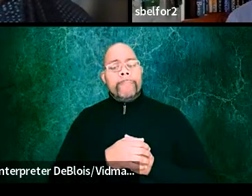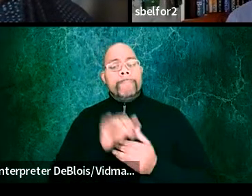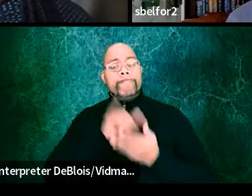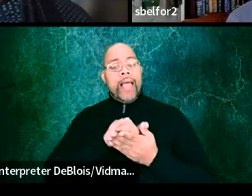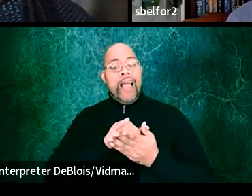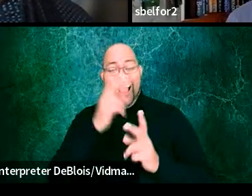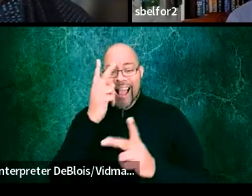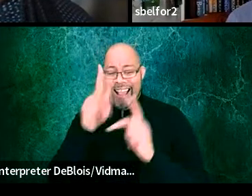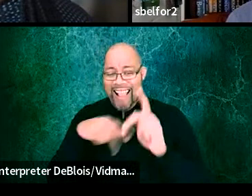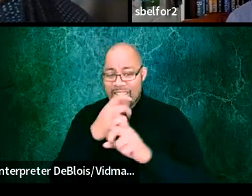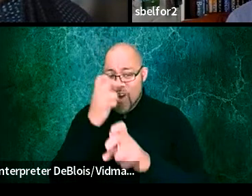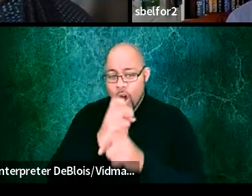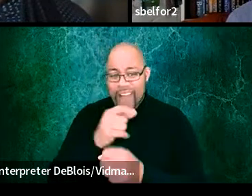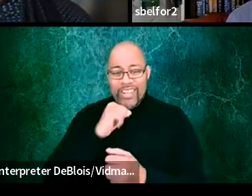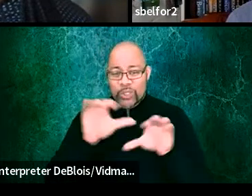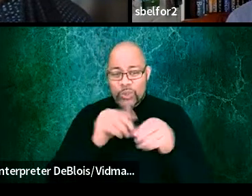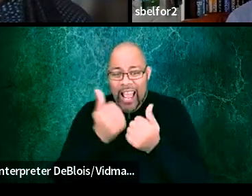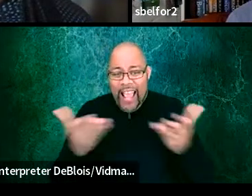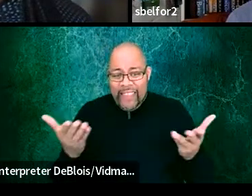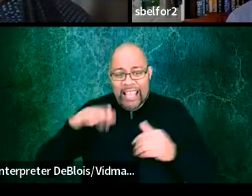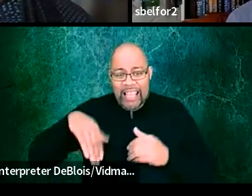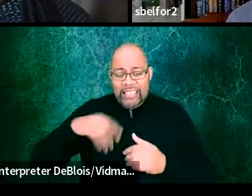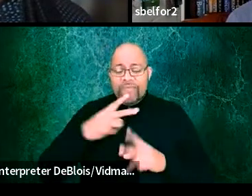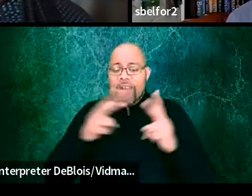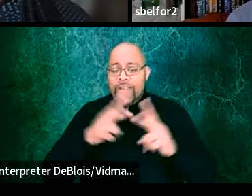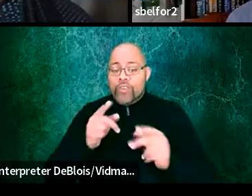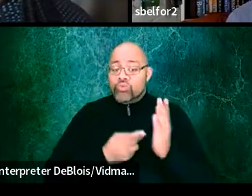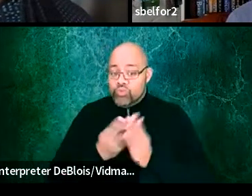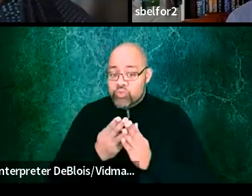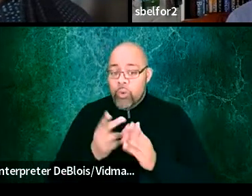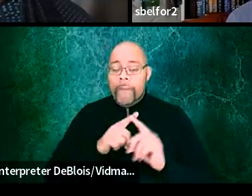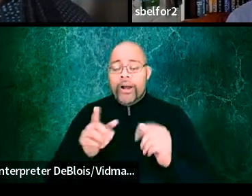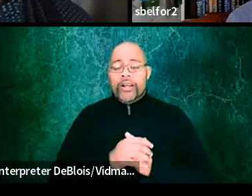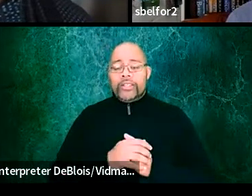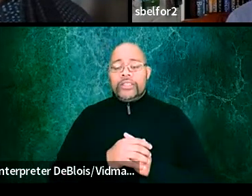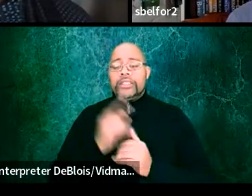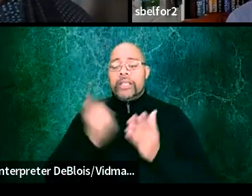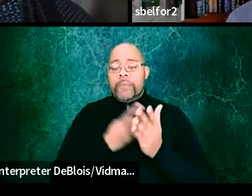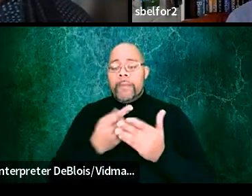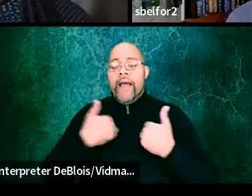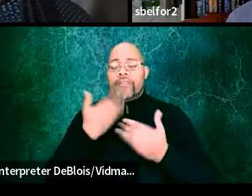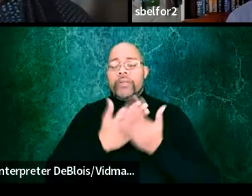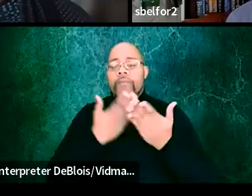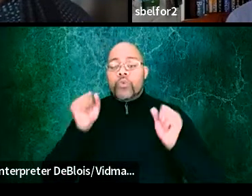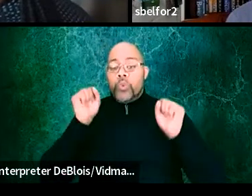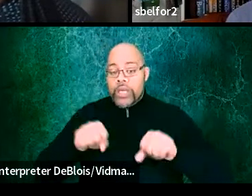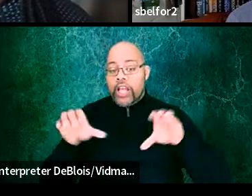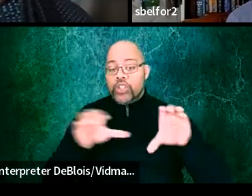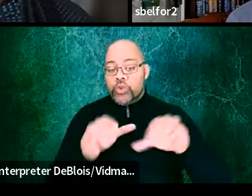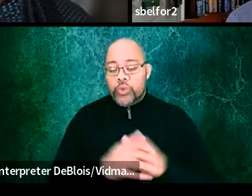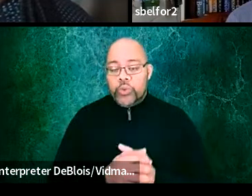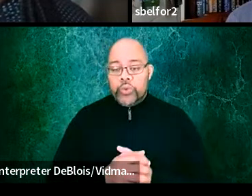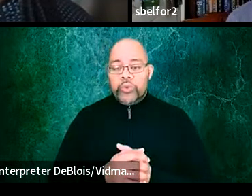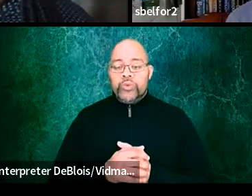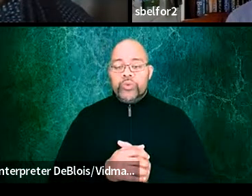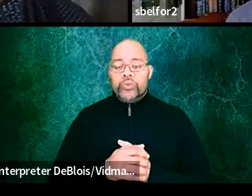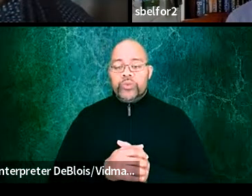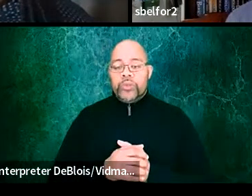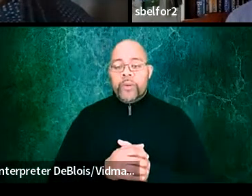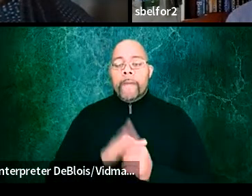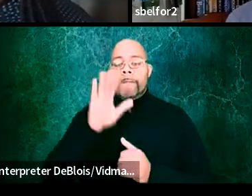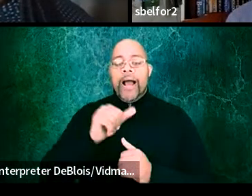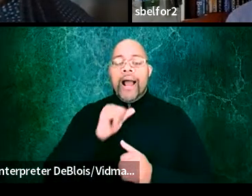of hard if you haven't done anything, and that's very, very true. But, sometimes there are things that you can do